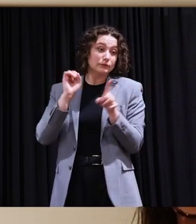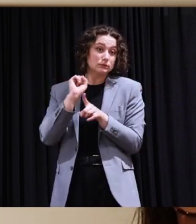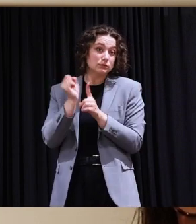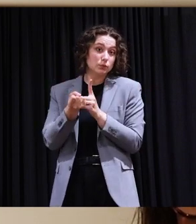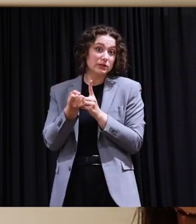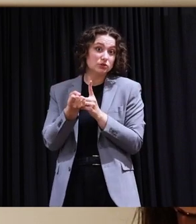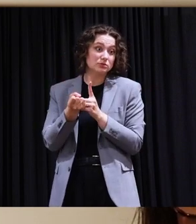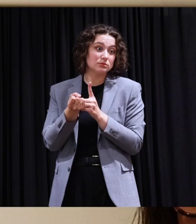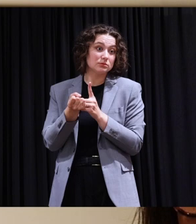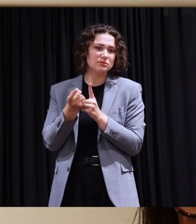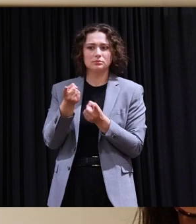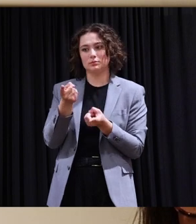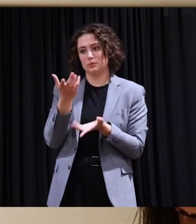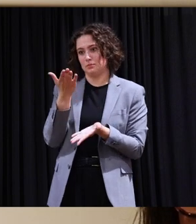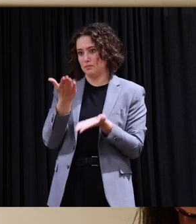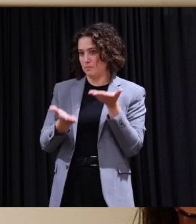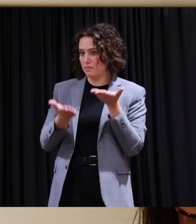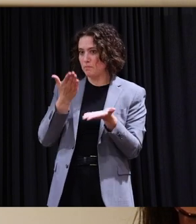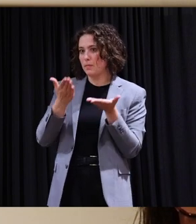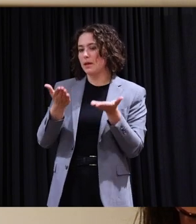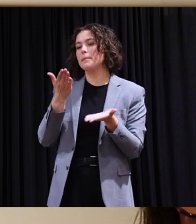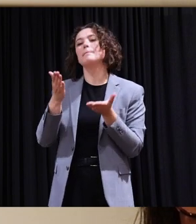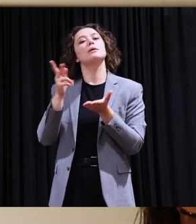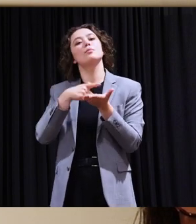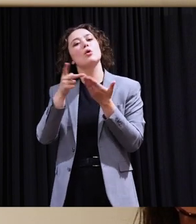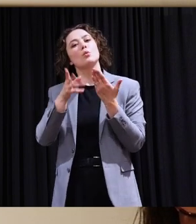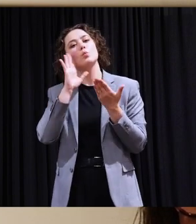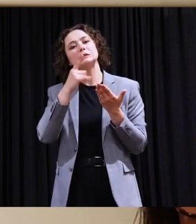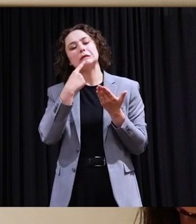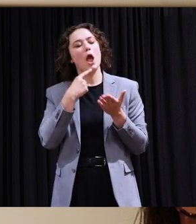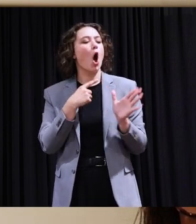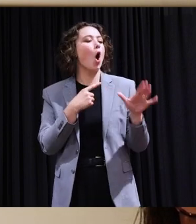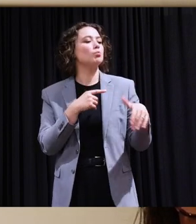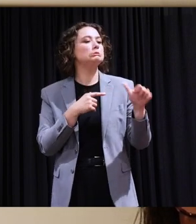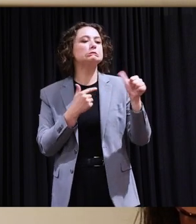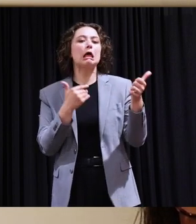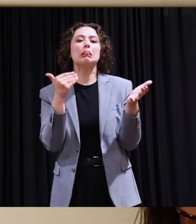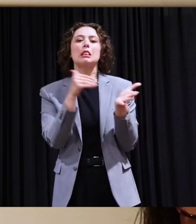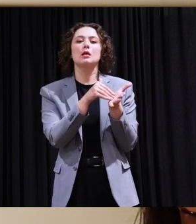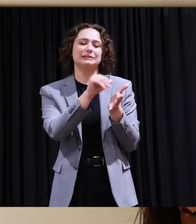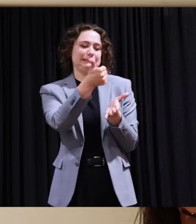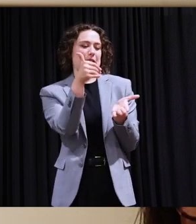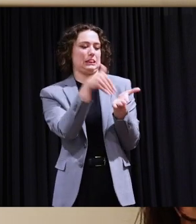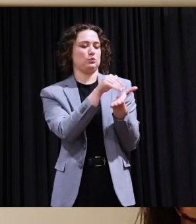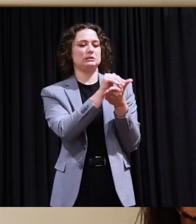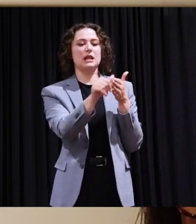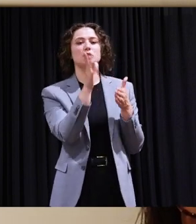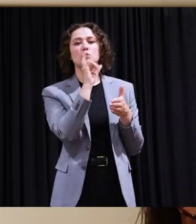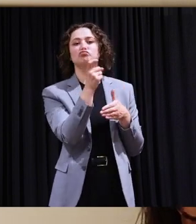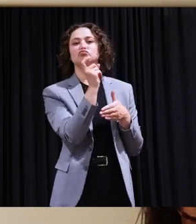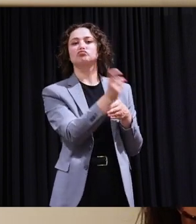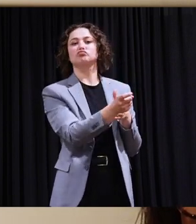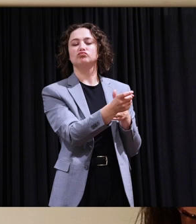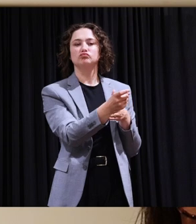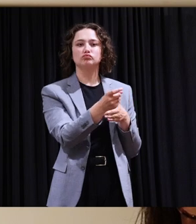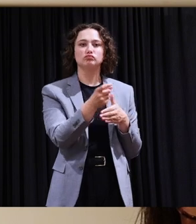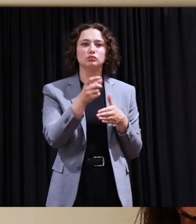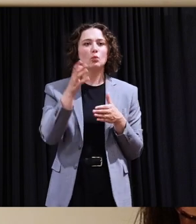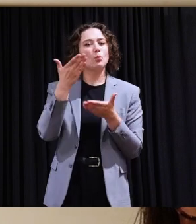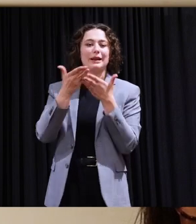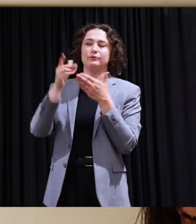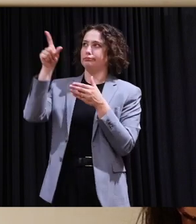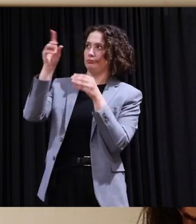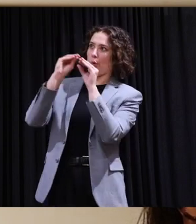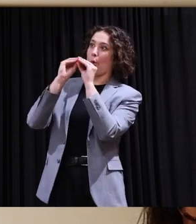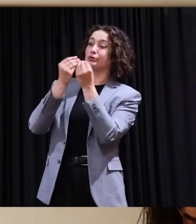sometimes by the programs and the funding. They'll say, oh, we'll give you $10,000 per house, and whatever organization, feels